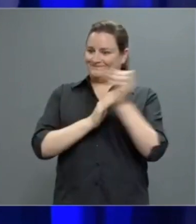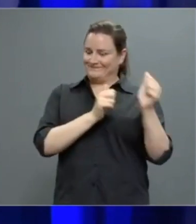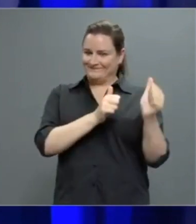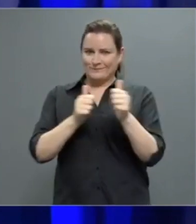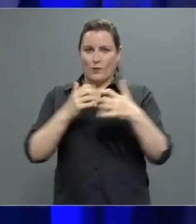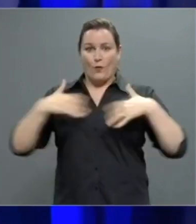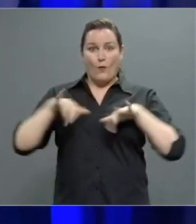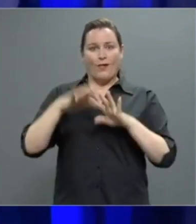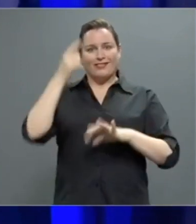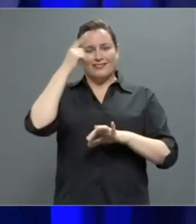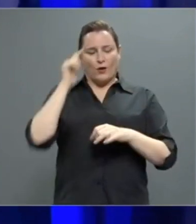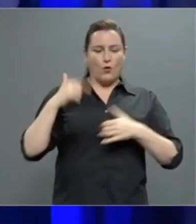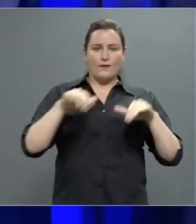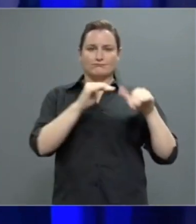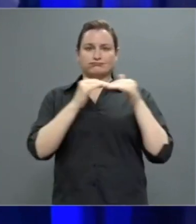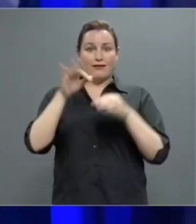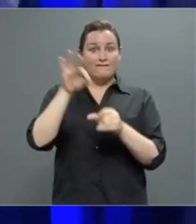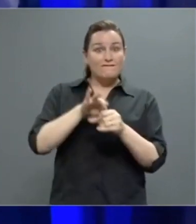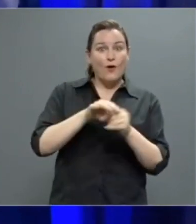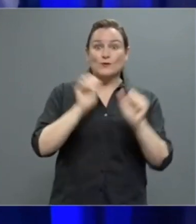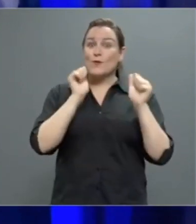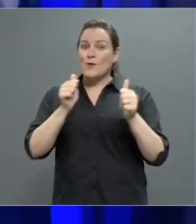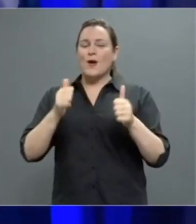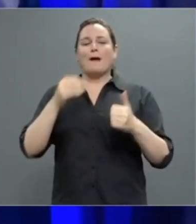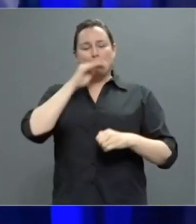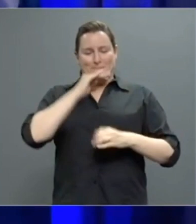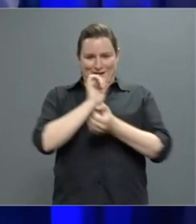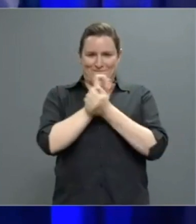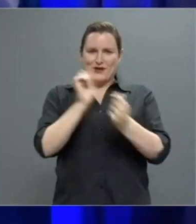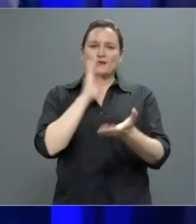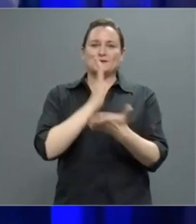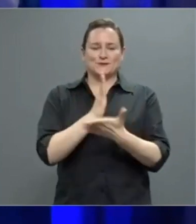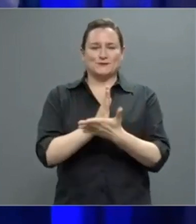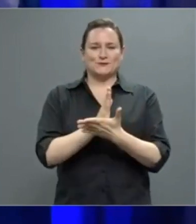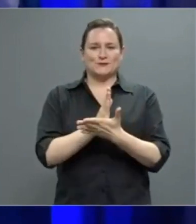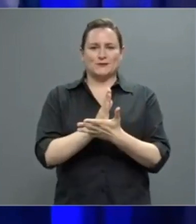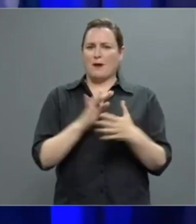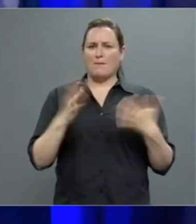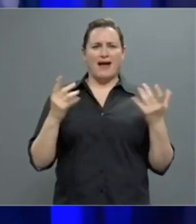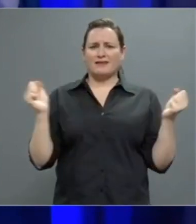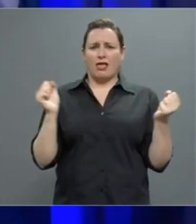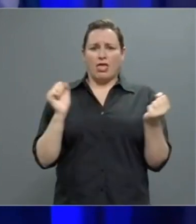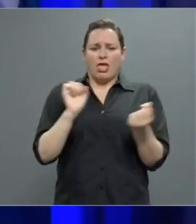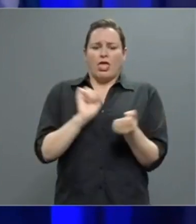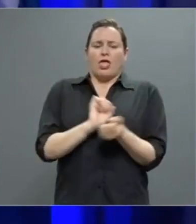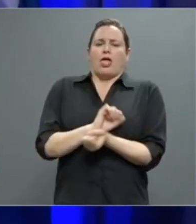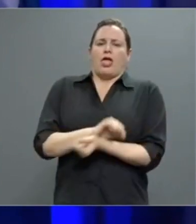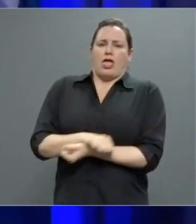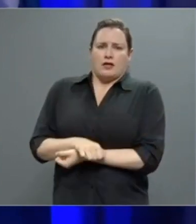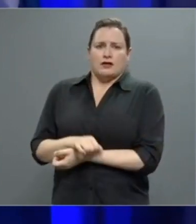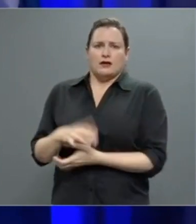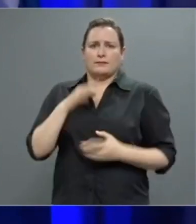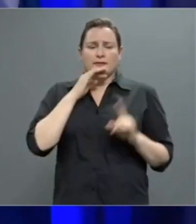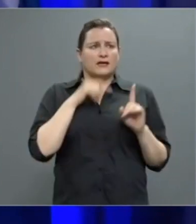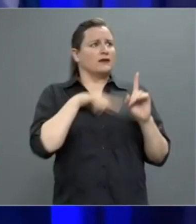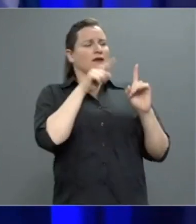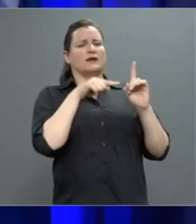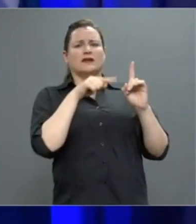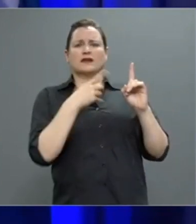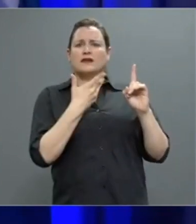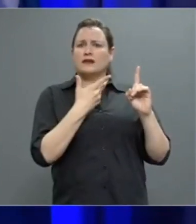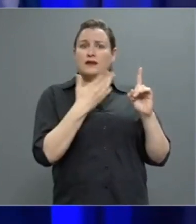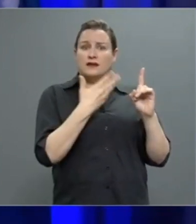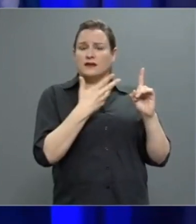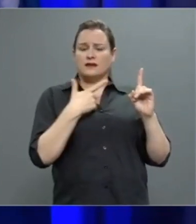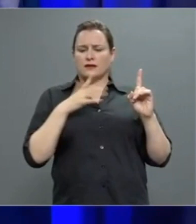cry. Instead, people now feel further and further away from where power lies. Over the